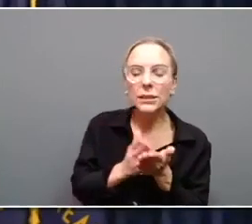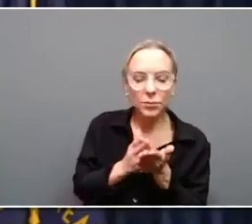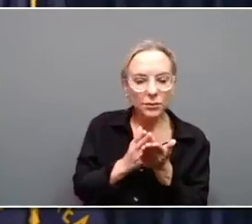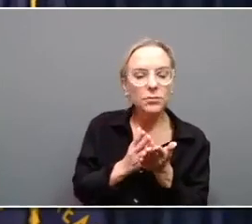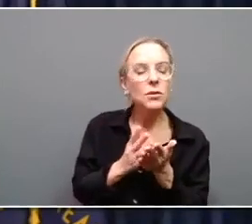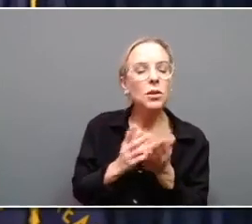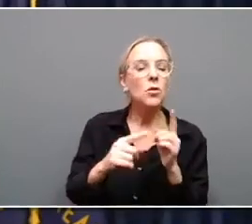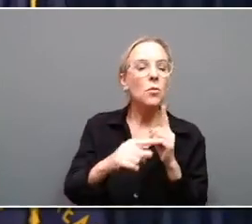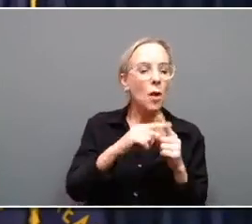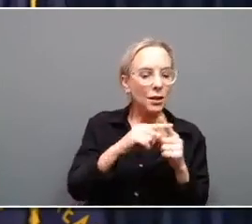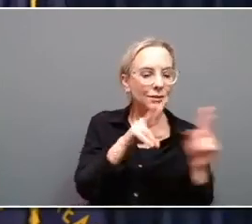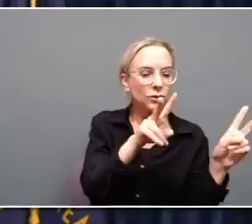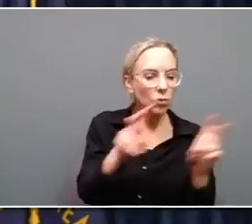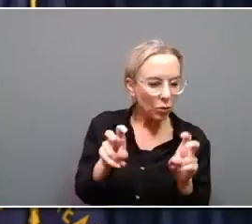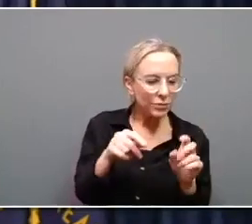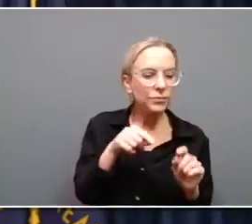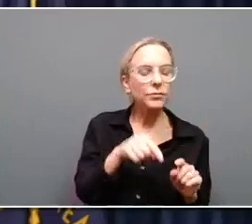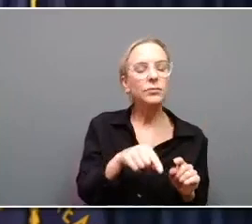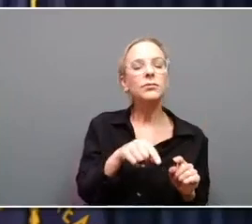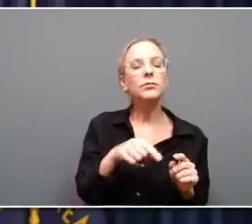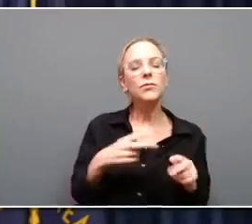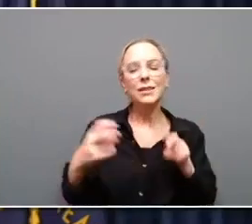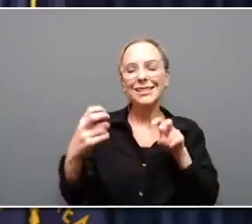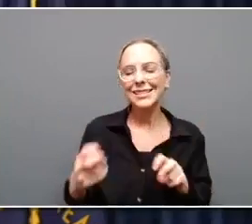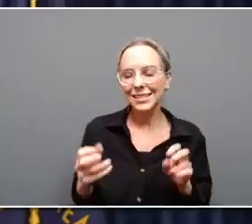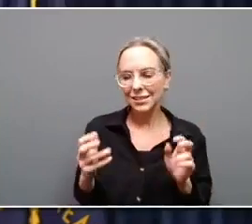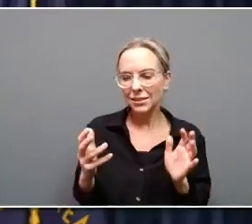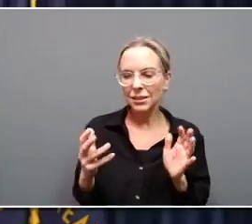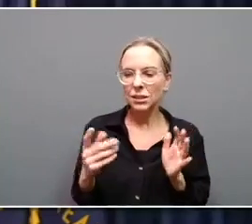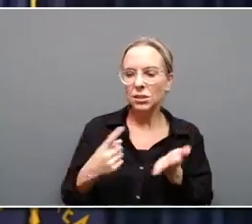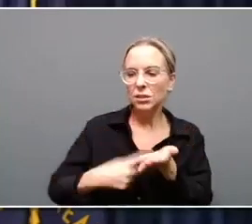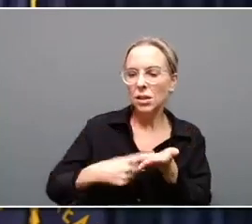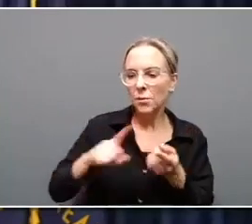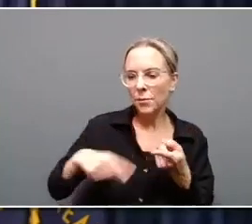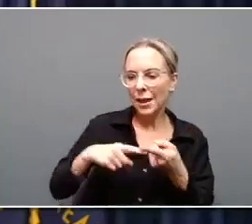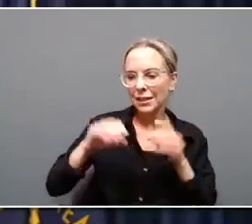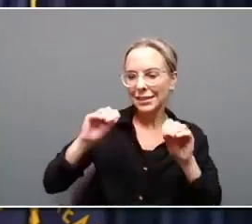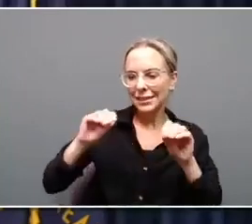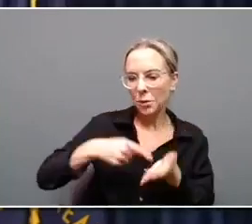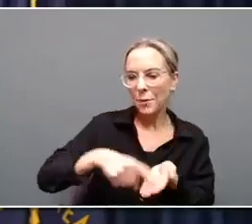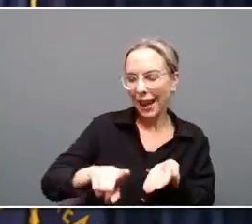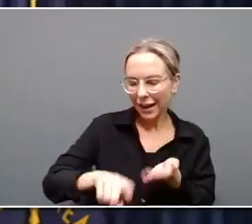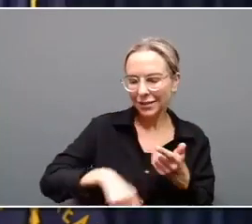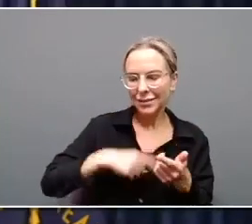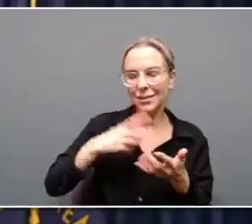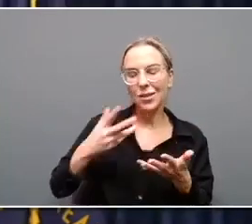quotes on sitting down and talking about teacher pay. We need to sit down and have